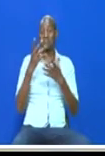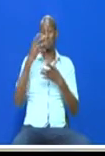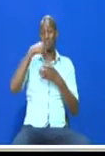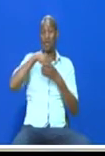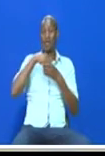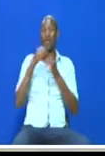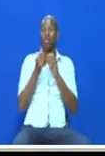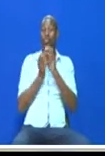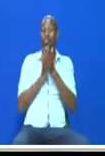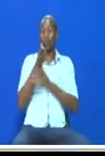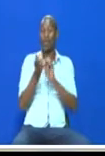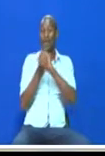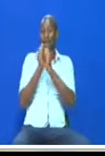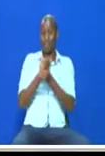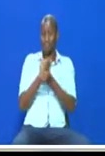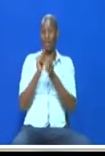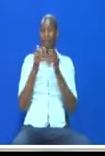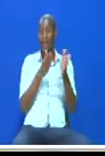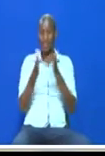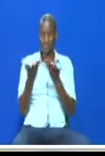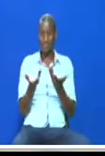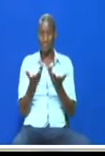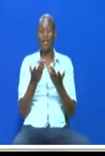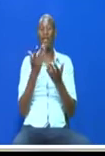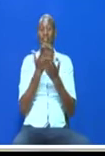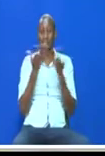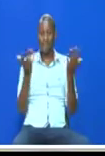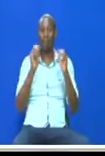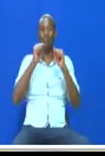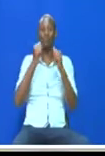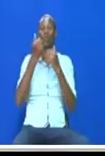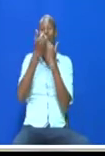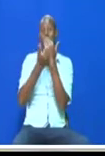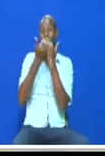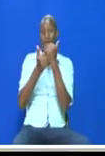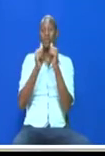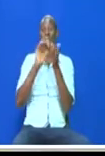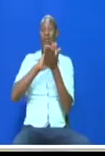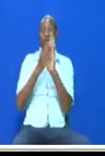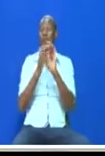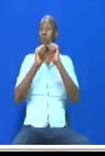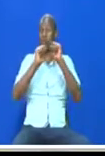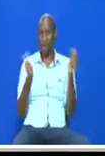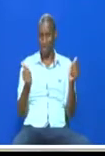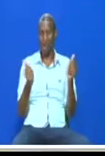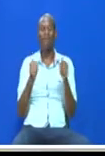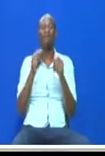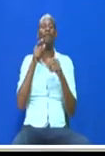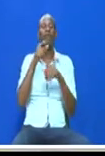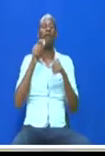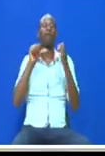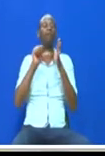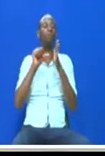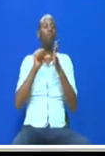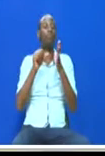adaptive mechanisms, and in some cases we have correction of the defects. The defects which affect the eye, they